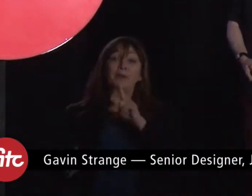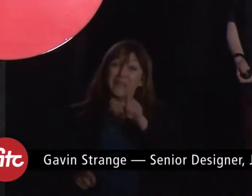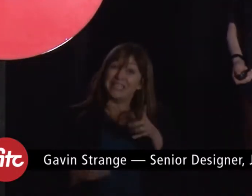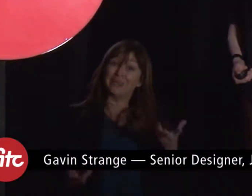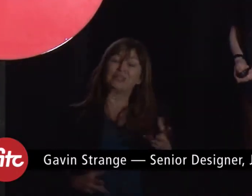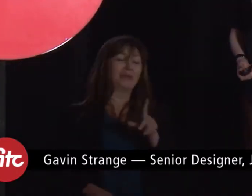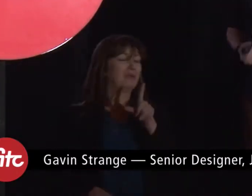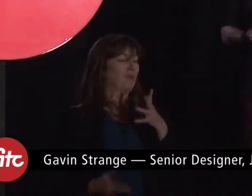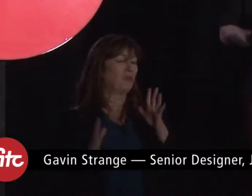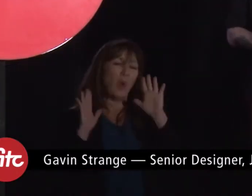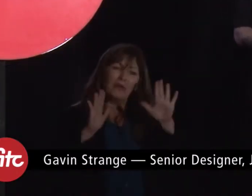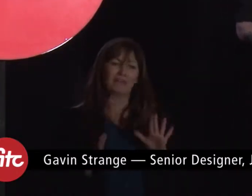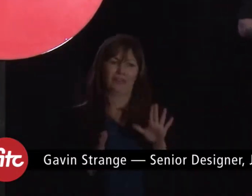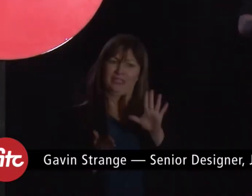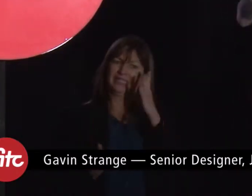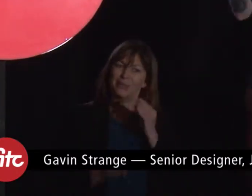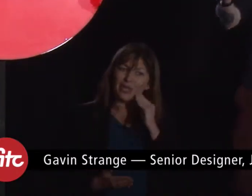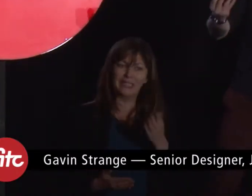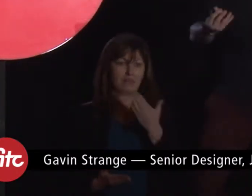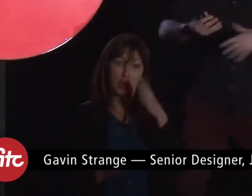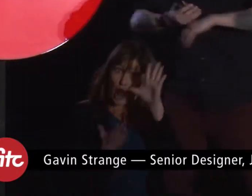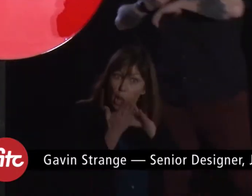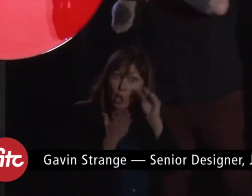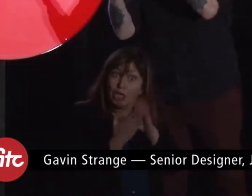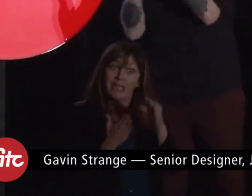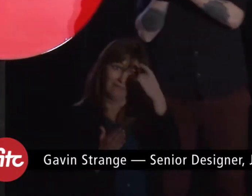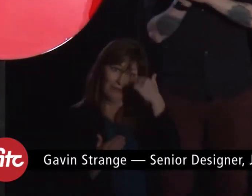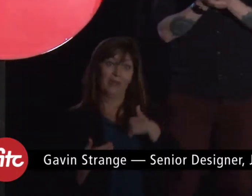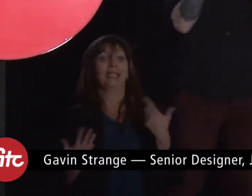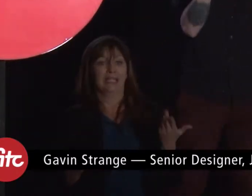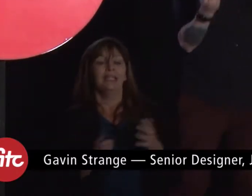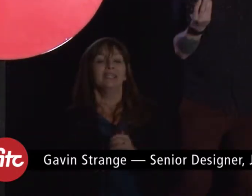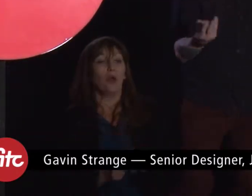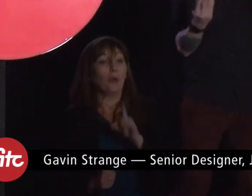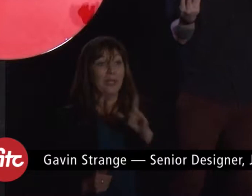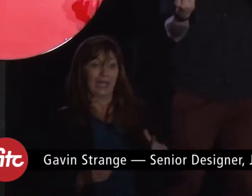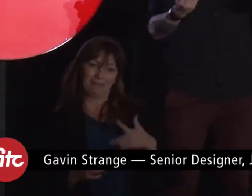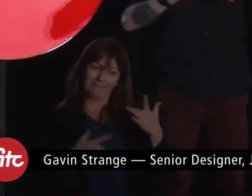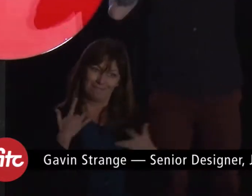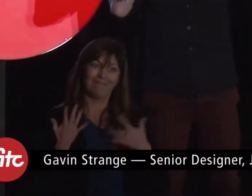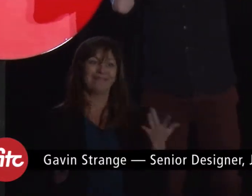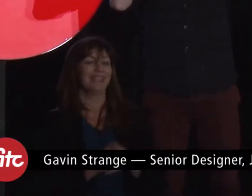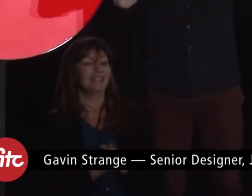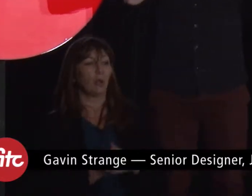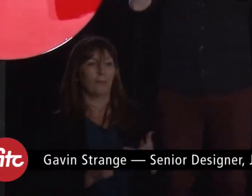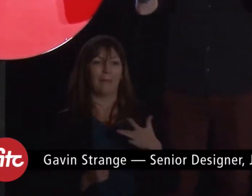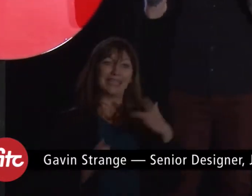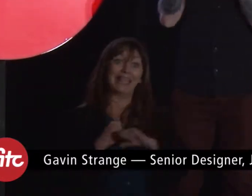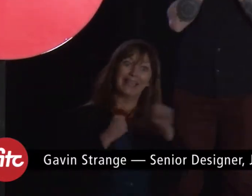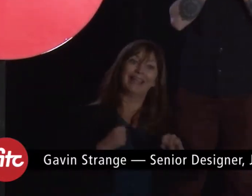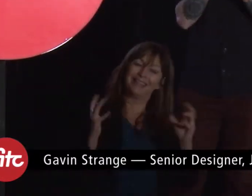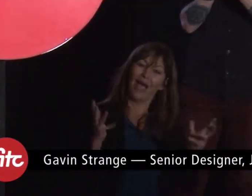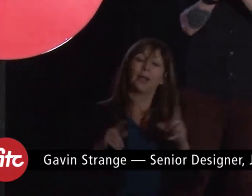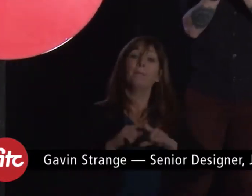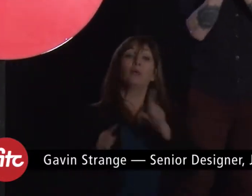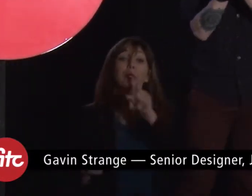But it was lovely. It was such an incredible learning curve, and it's, you know, I'm exaggerating. I do sort of know what I'm doing. It was nice to